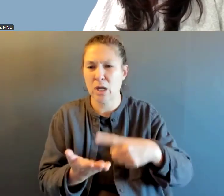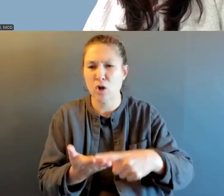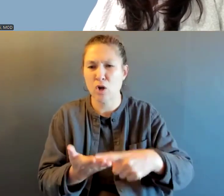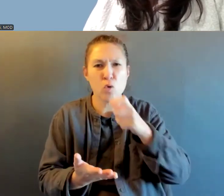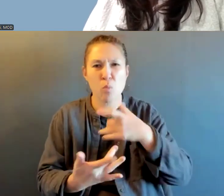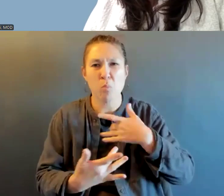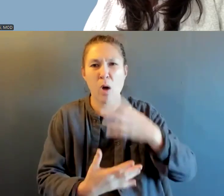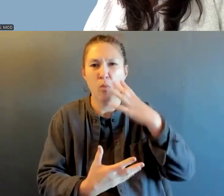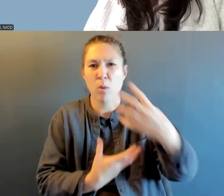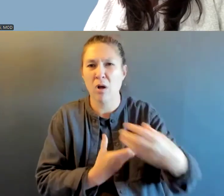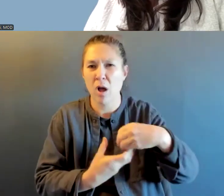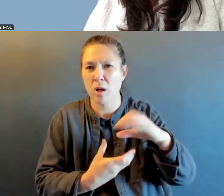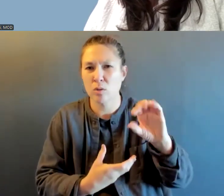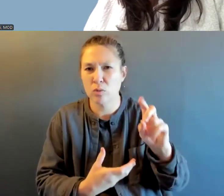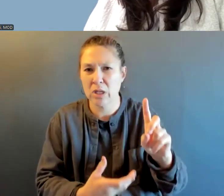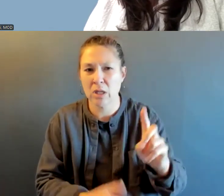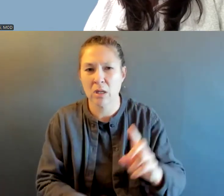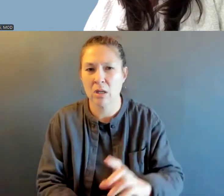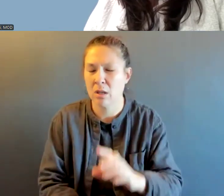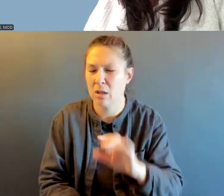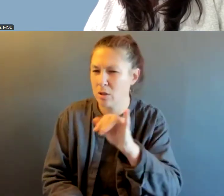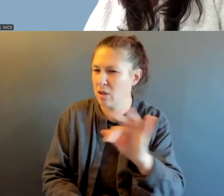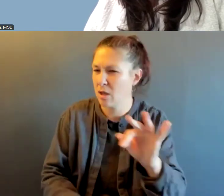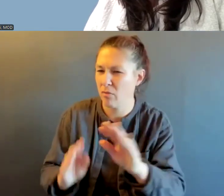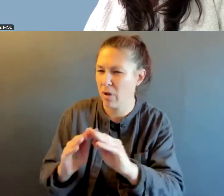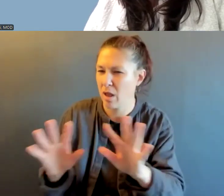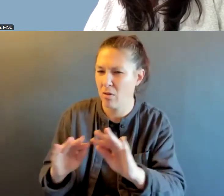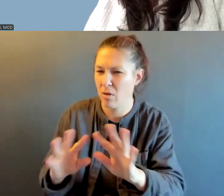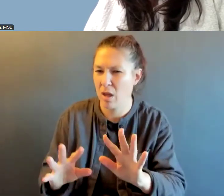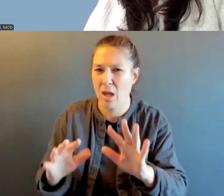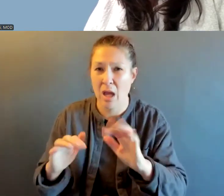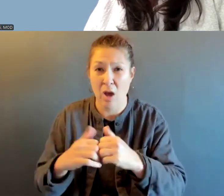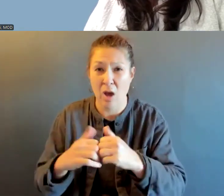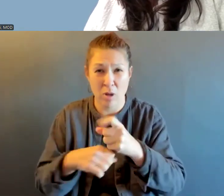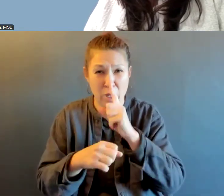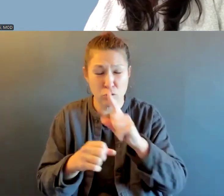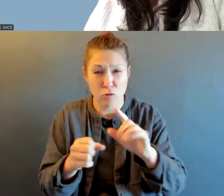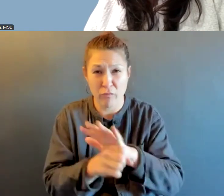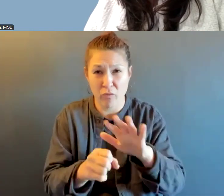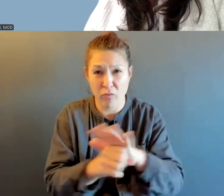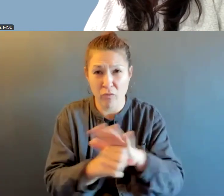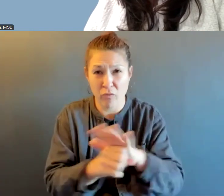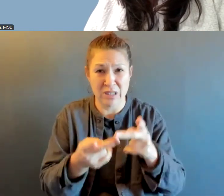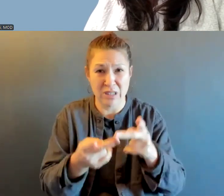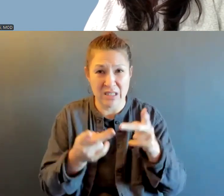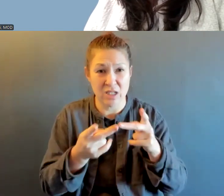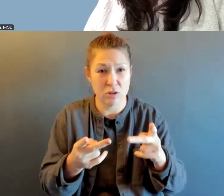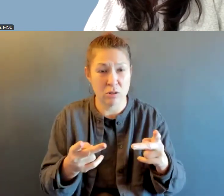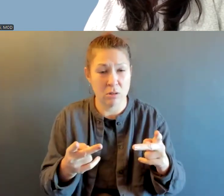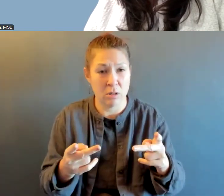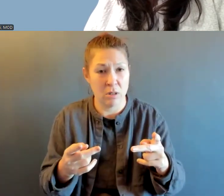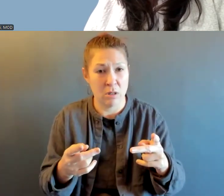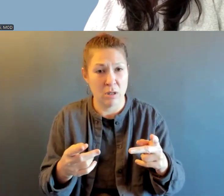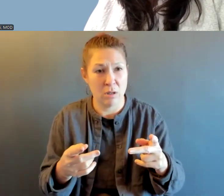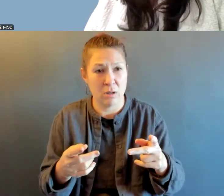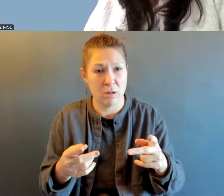Let me just clarify the question. Is that question asking how do we ensure that the seats are filled appropriately with members that meet what